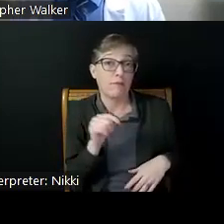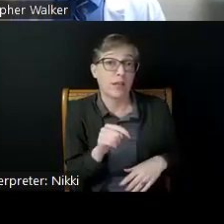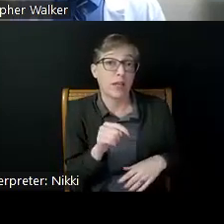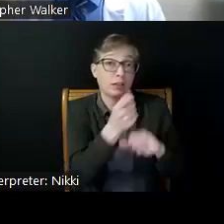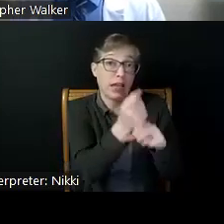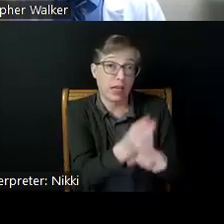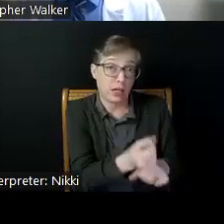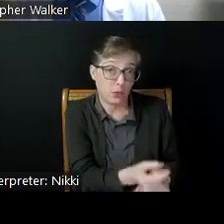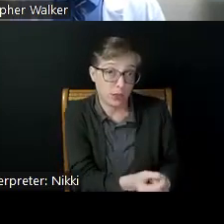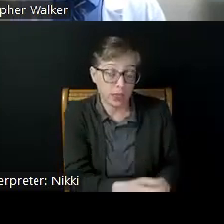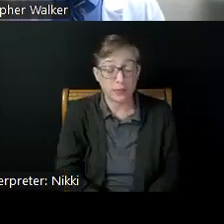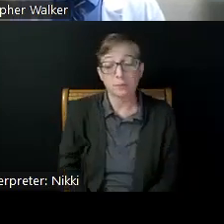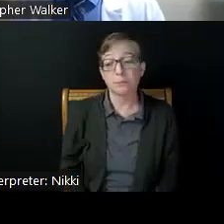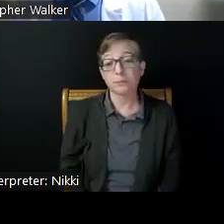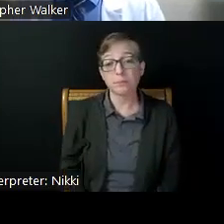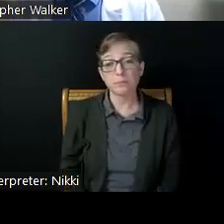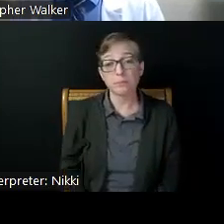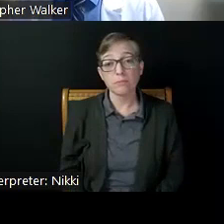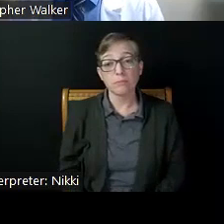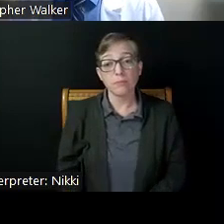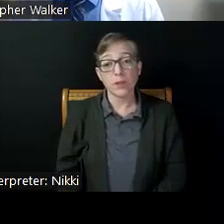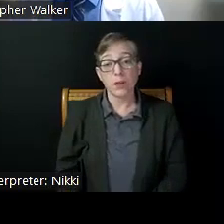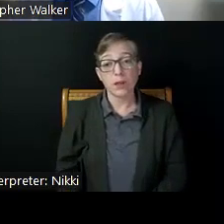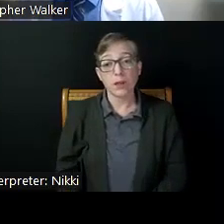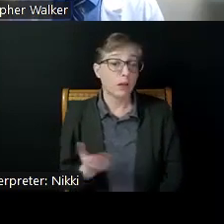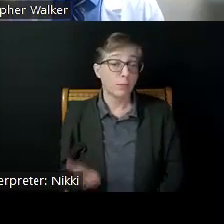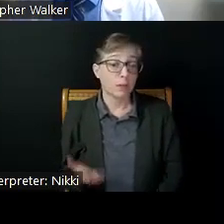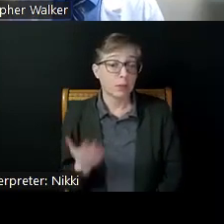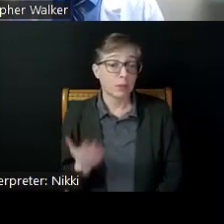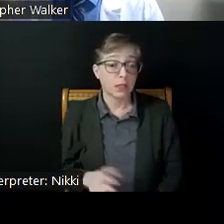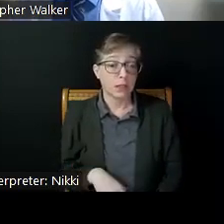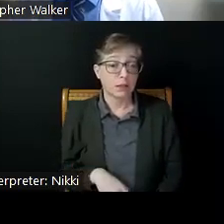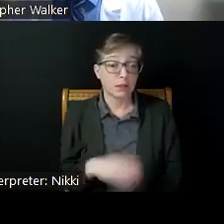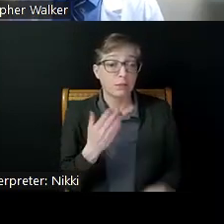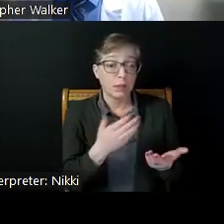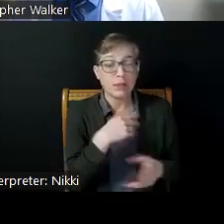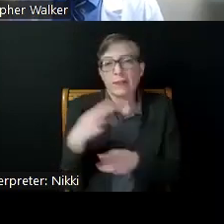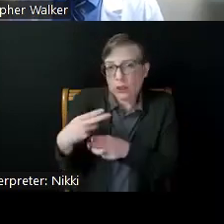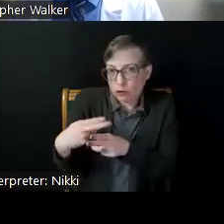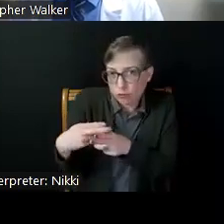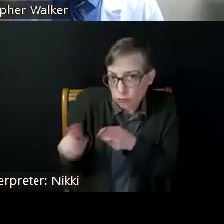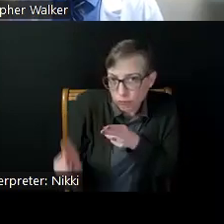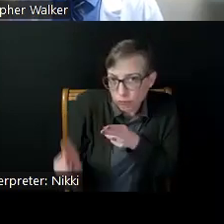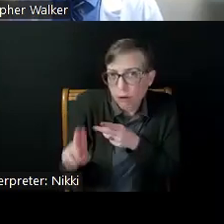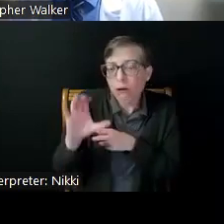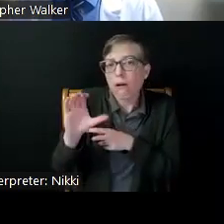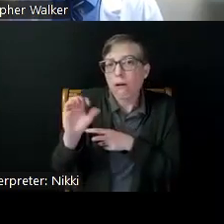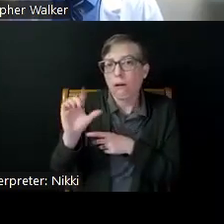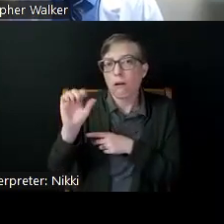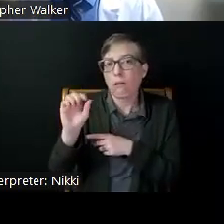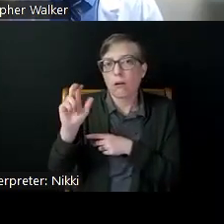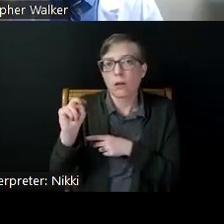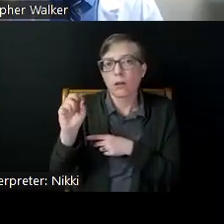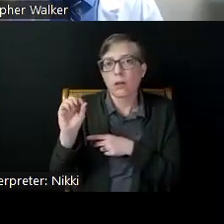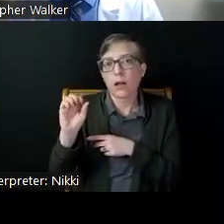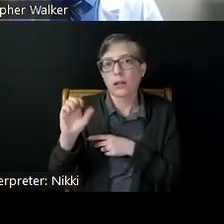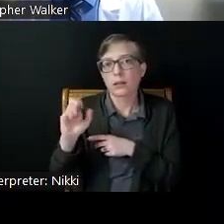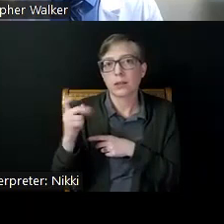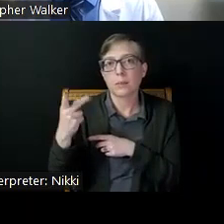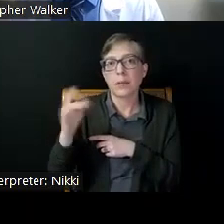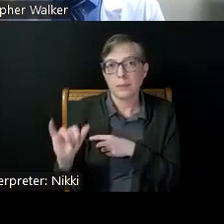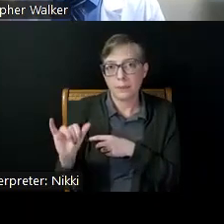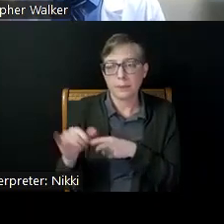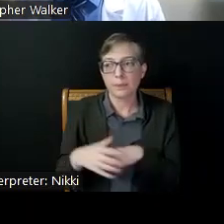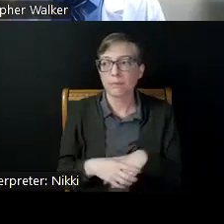There's also the option of the short colonoscopy and combining that with a FIT test, so on and so